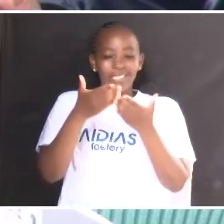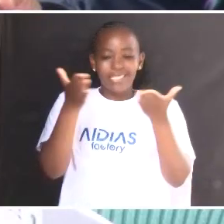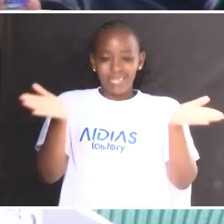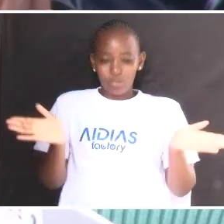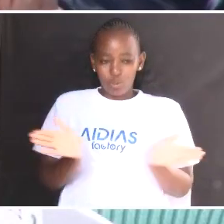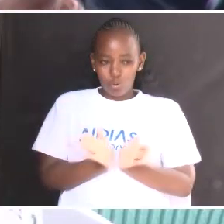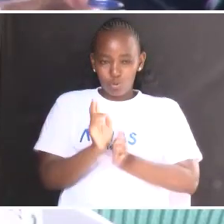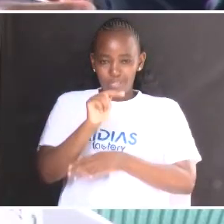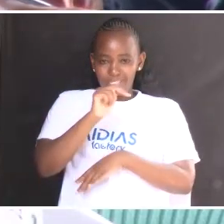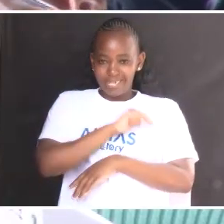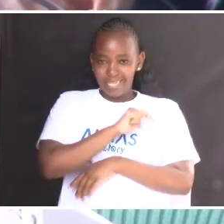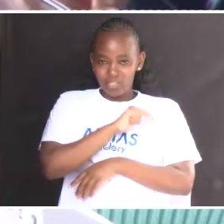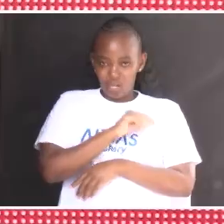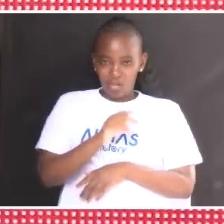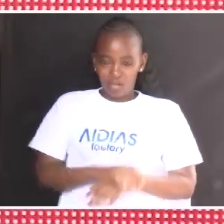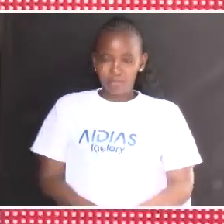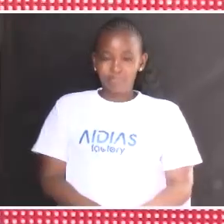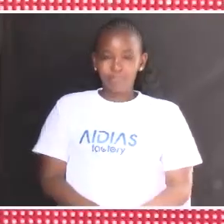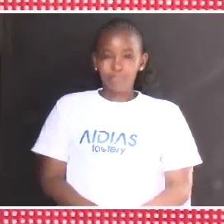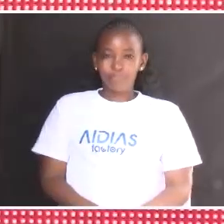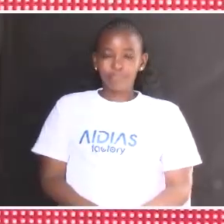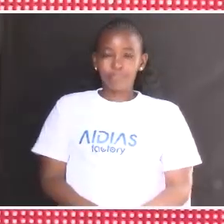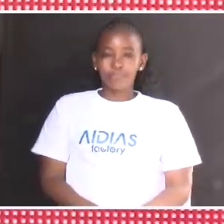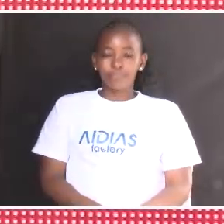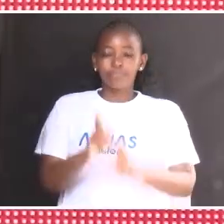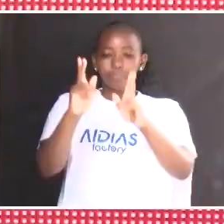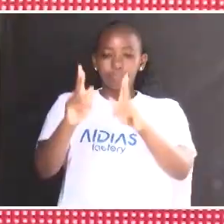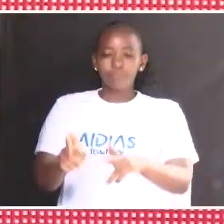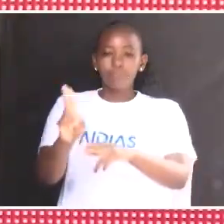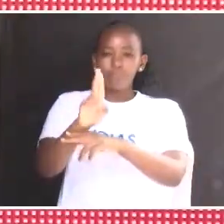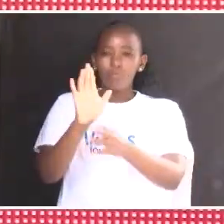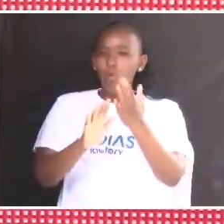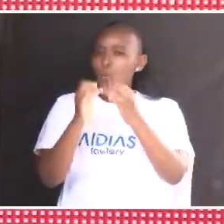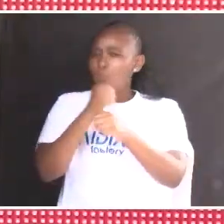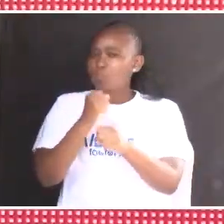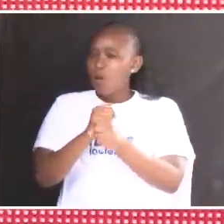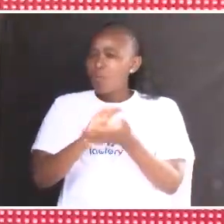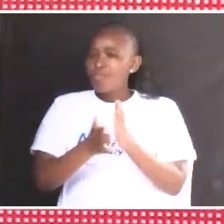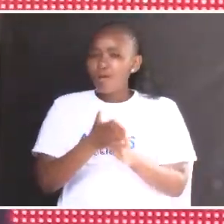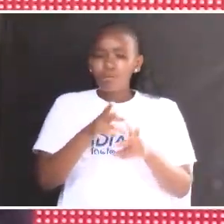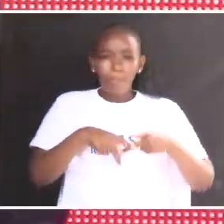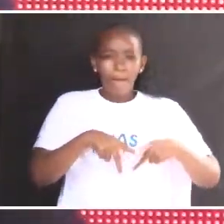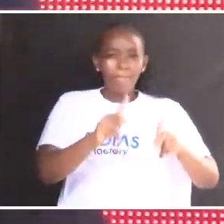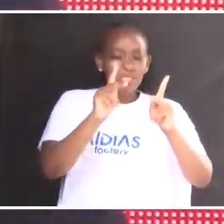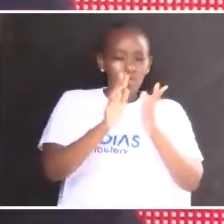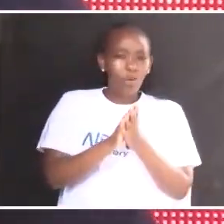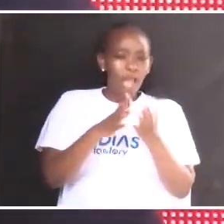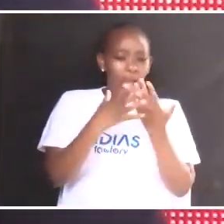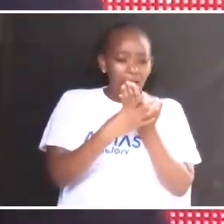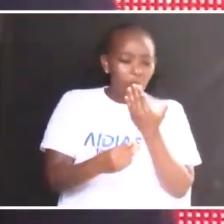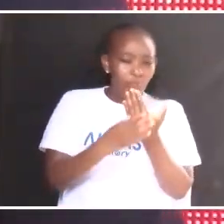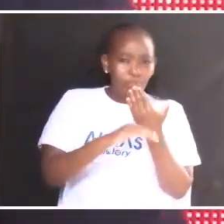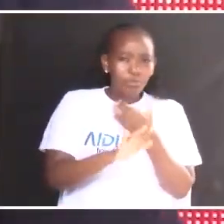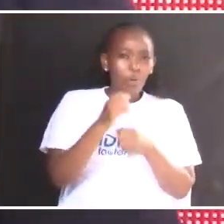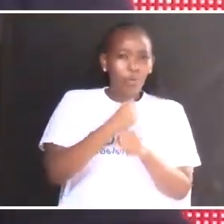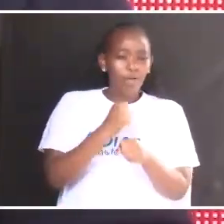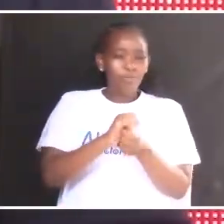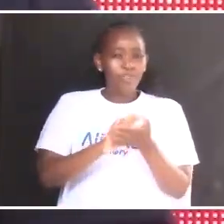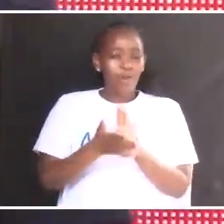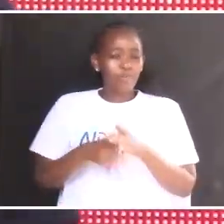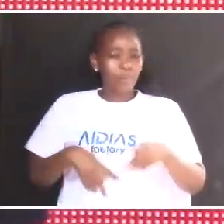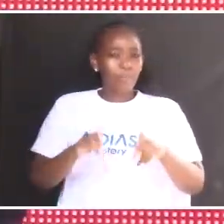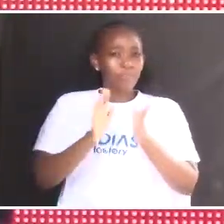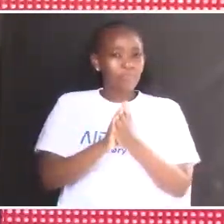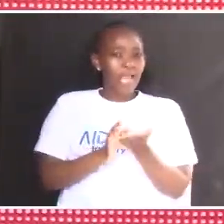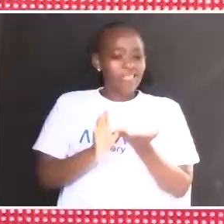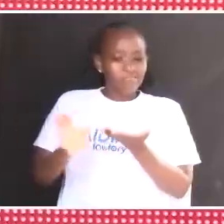territorial in nature. So mtu akitumia kazi yako bila ruhusa, akikopi kazi yako bila ruhusa,